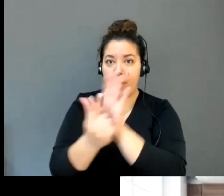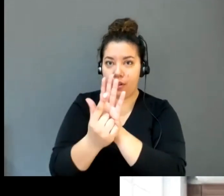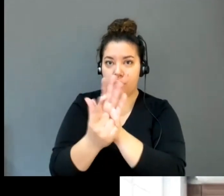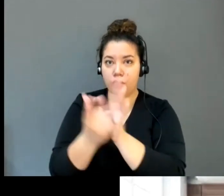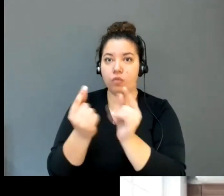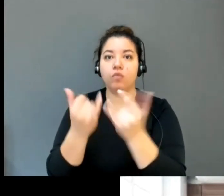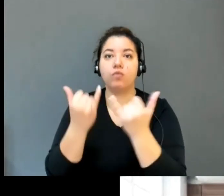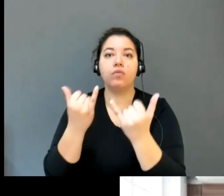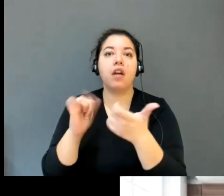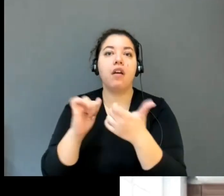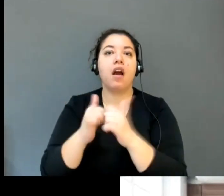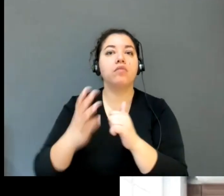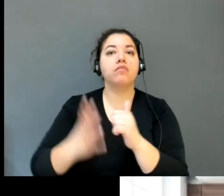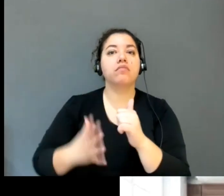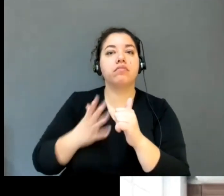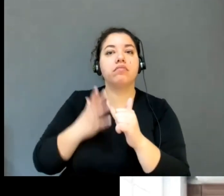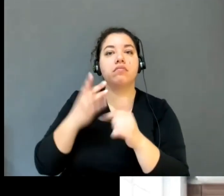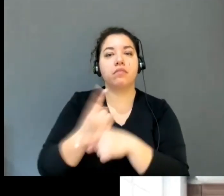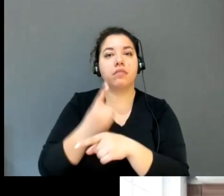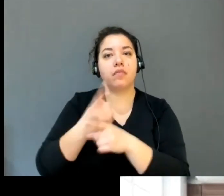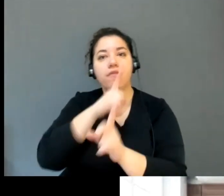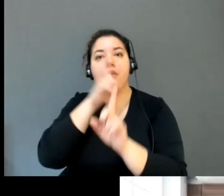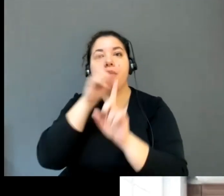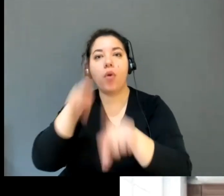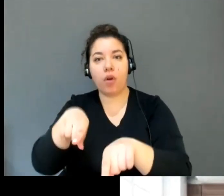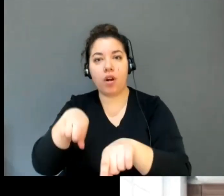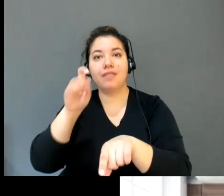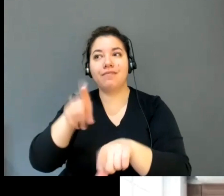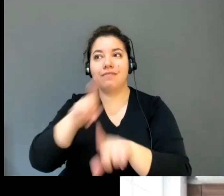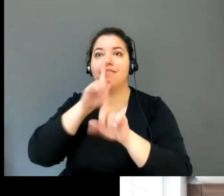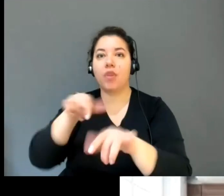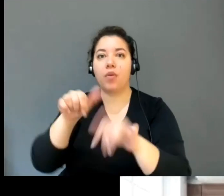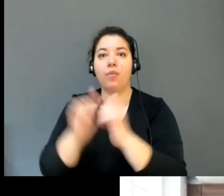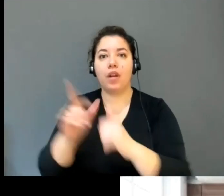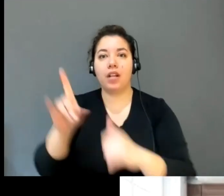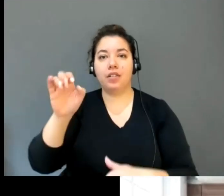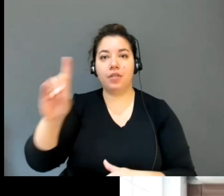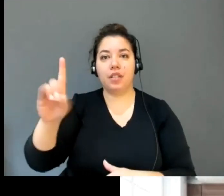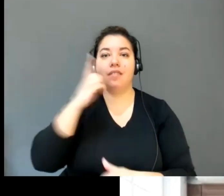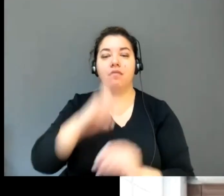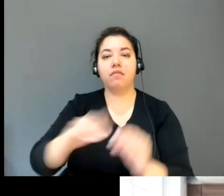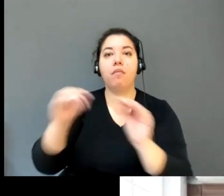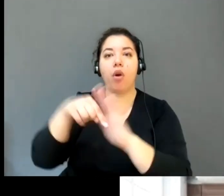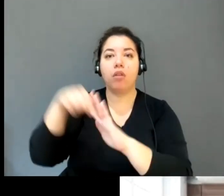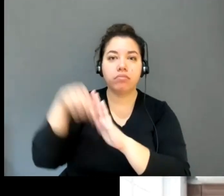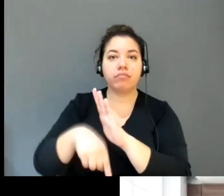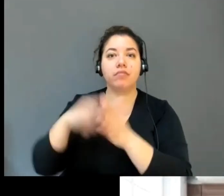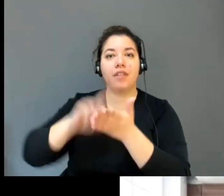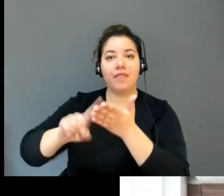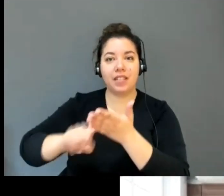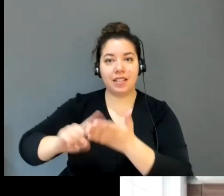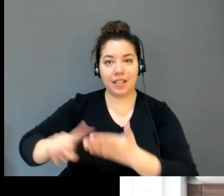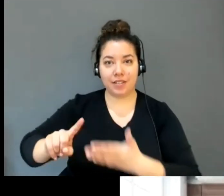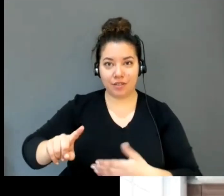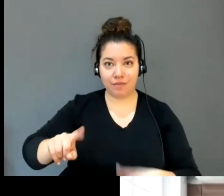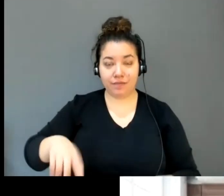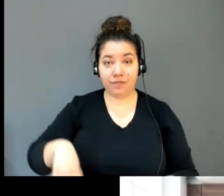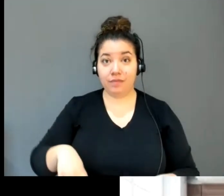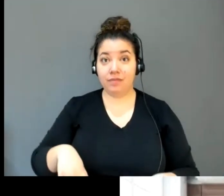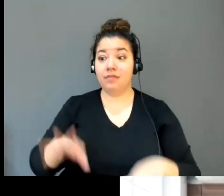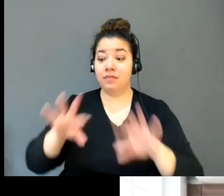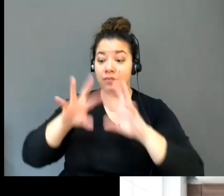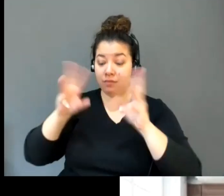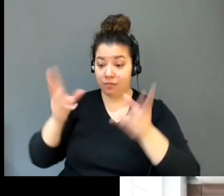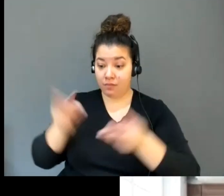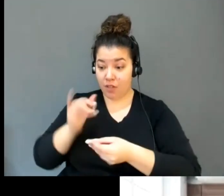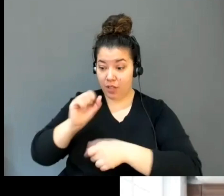and properly report the cyber incident to the Department of Defense for further investigation. All of which has to happen